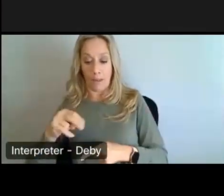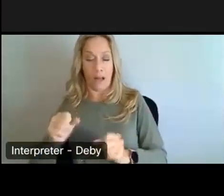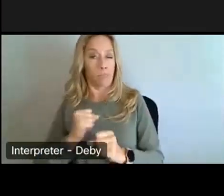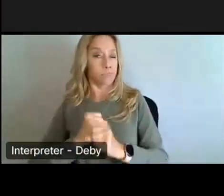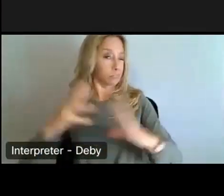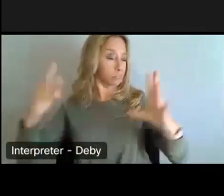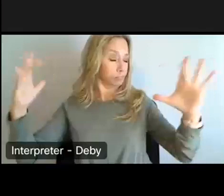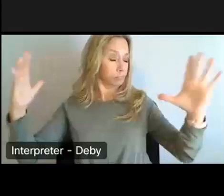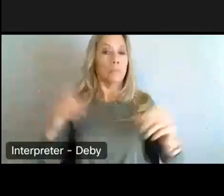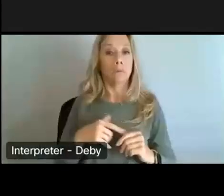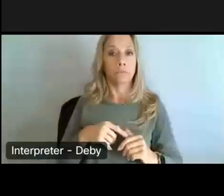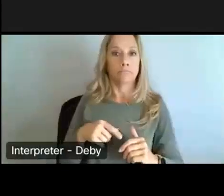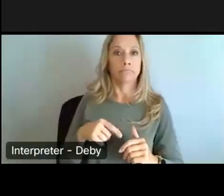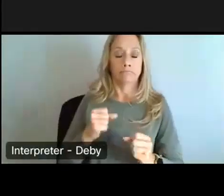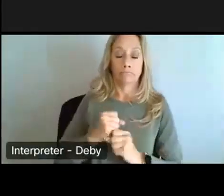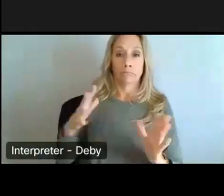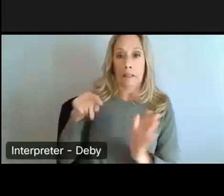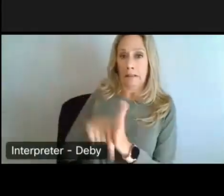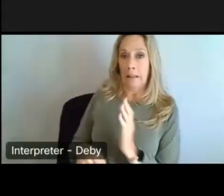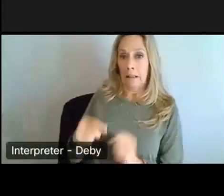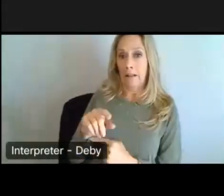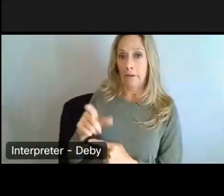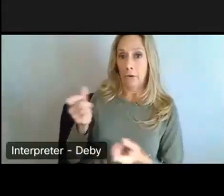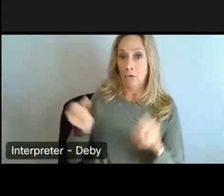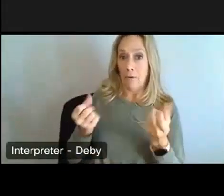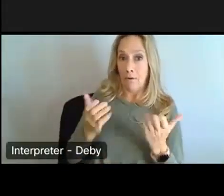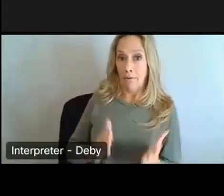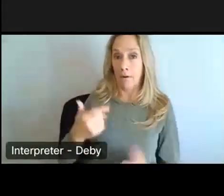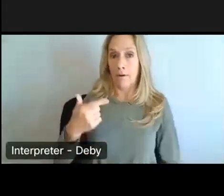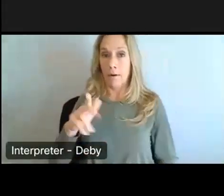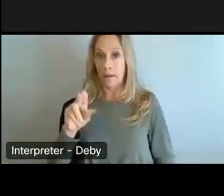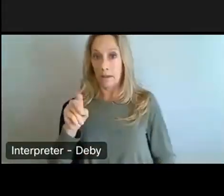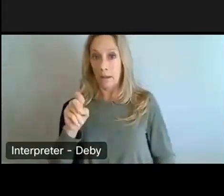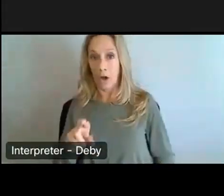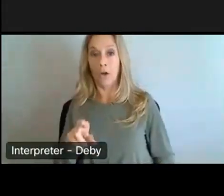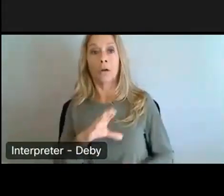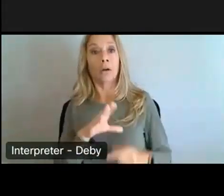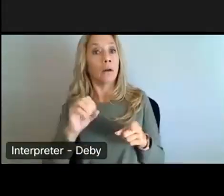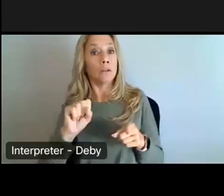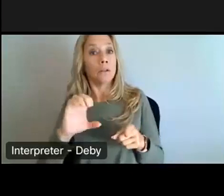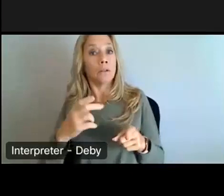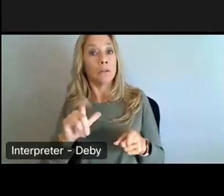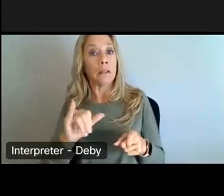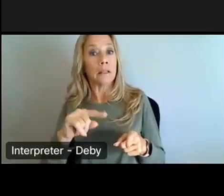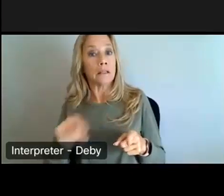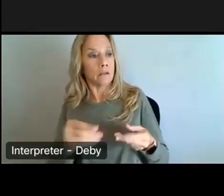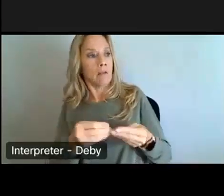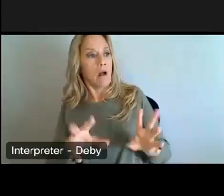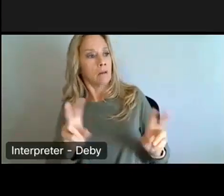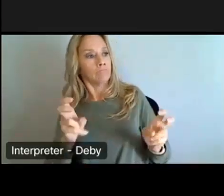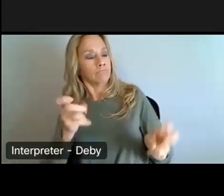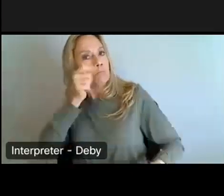the blast killed his driver, gunner, and medic. Schlitz not only lost his platoon brothers that day, he